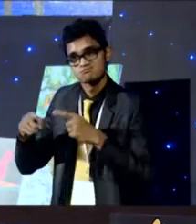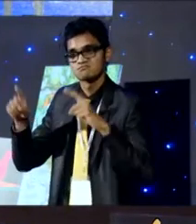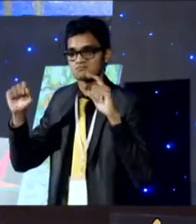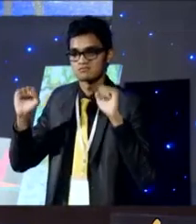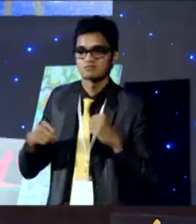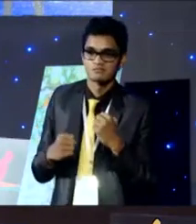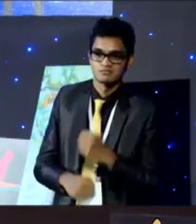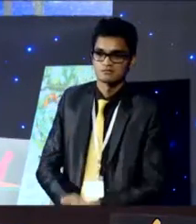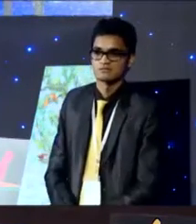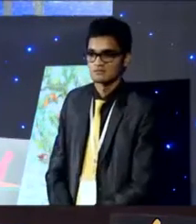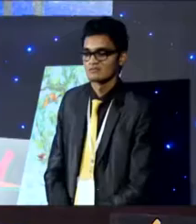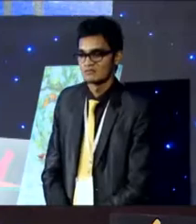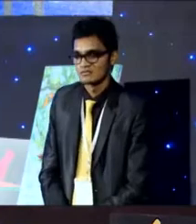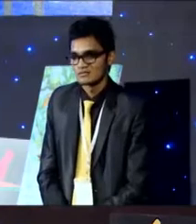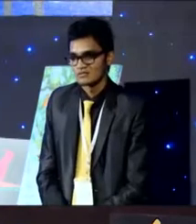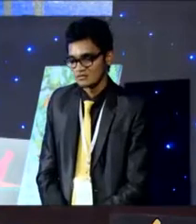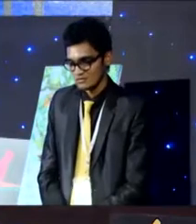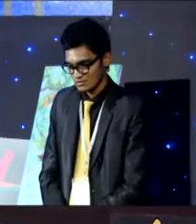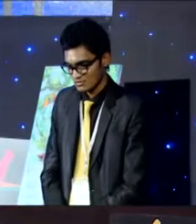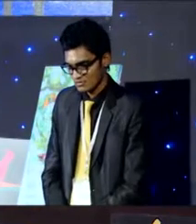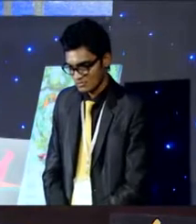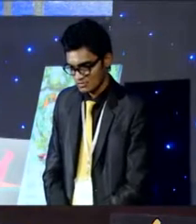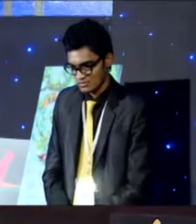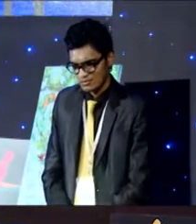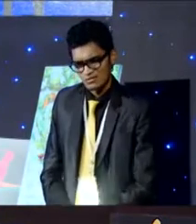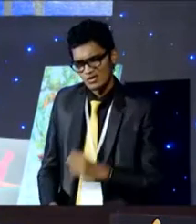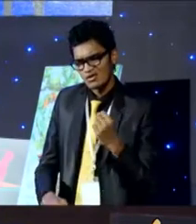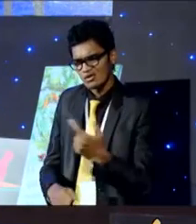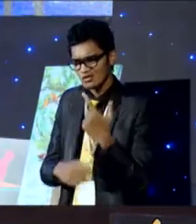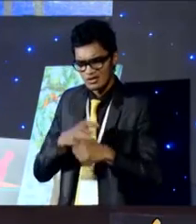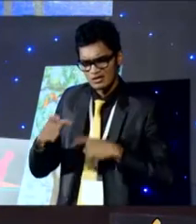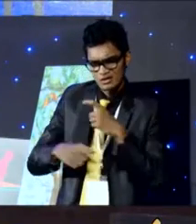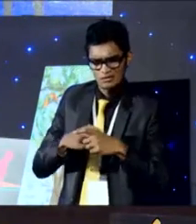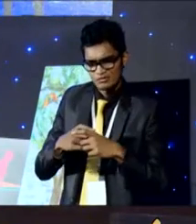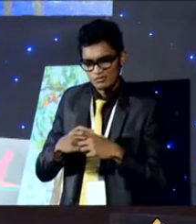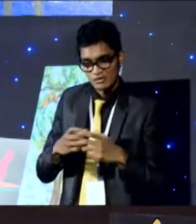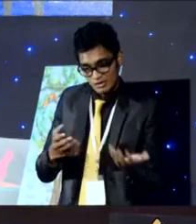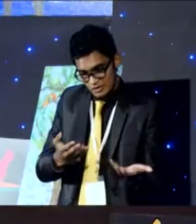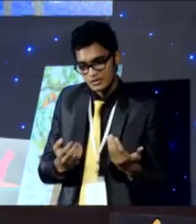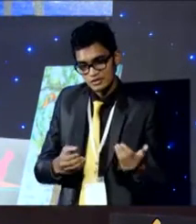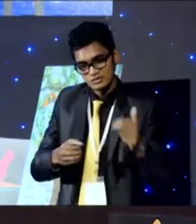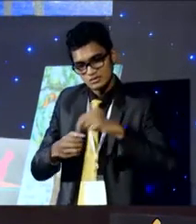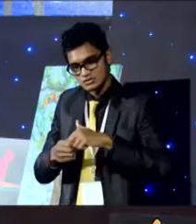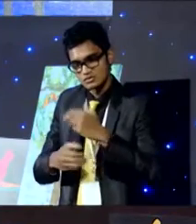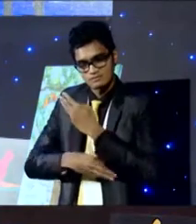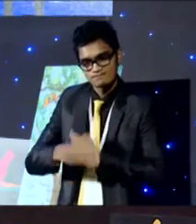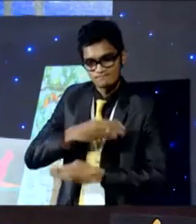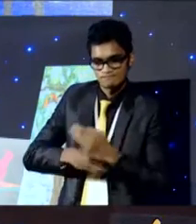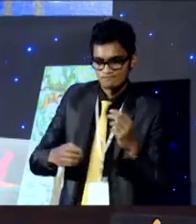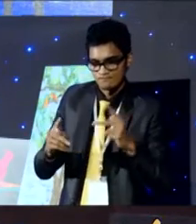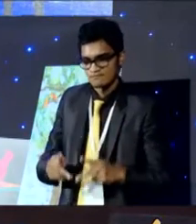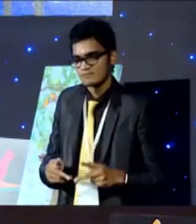because that is a CSR work that they do, but every company who's employed persons with disability have found that they have